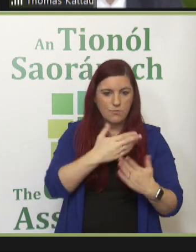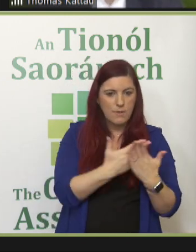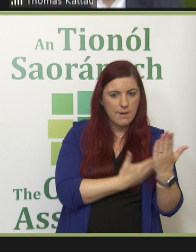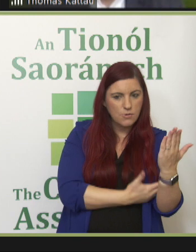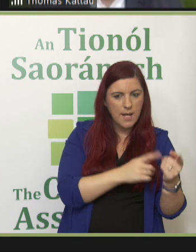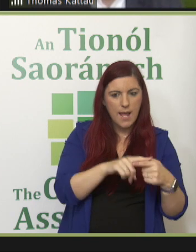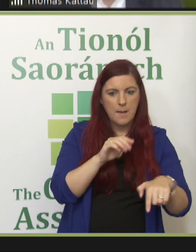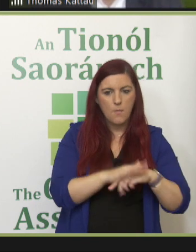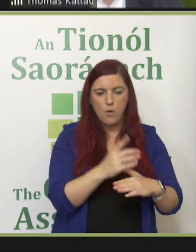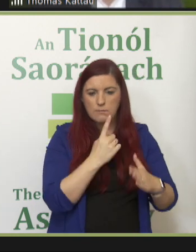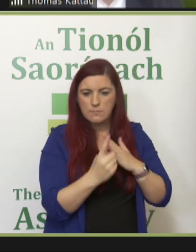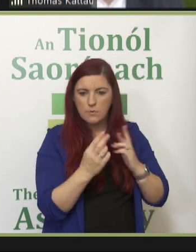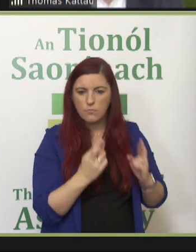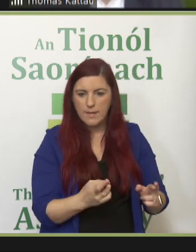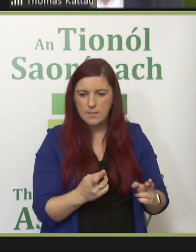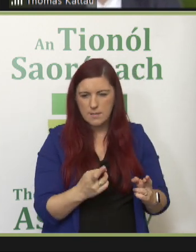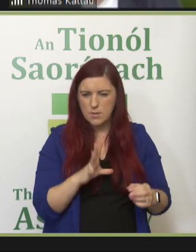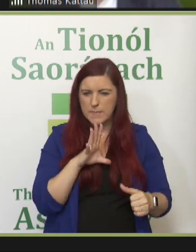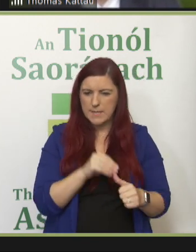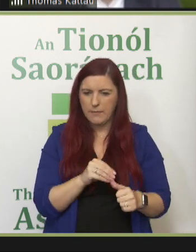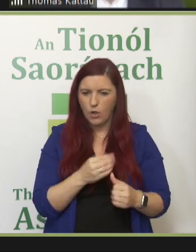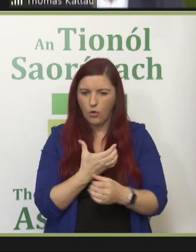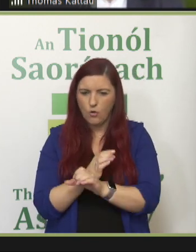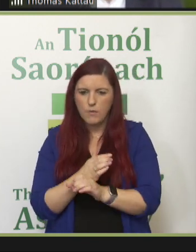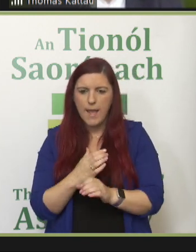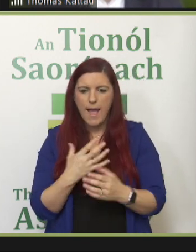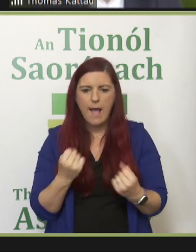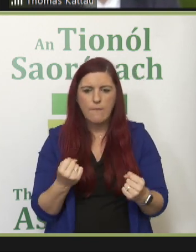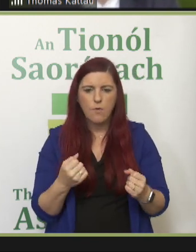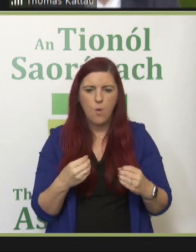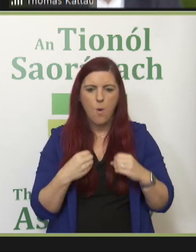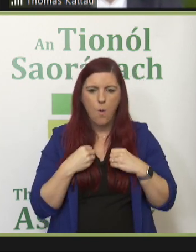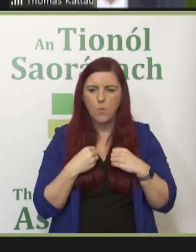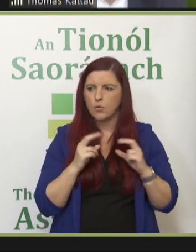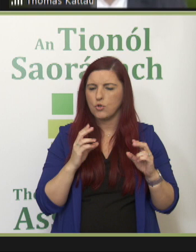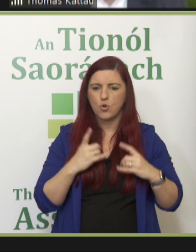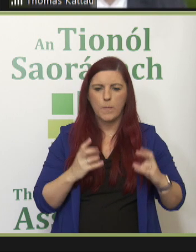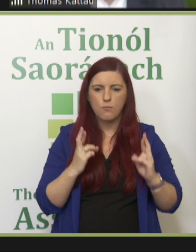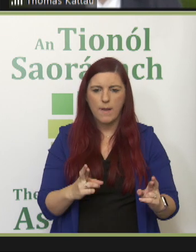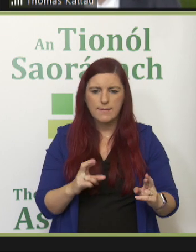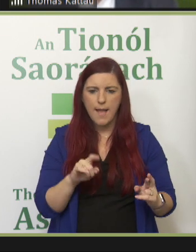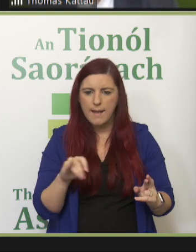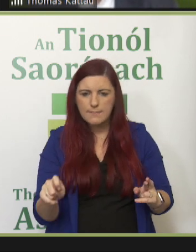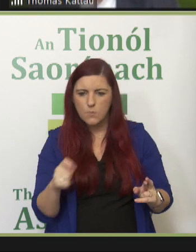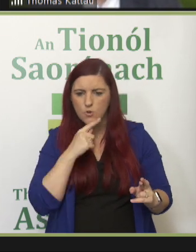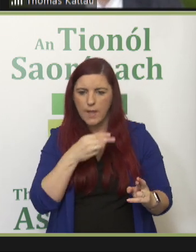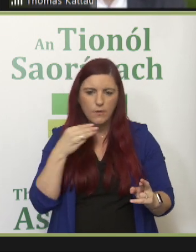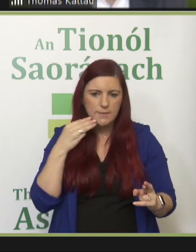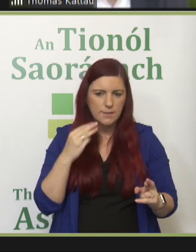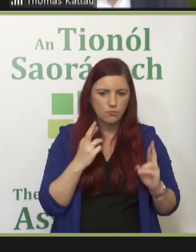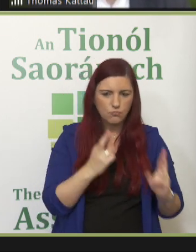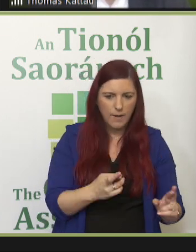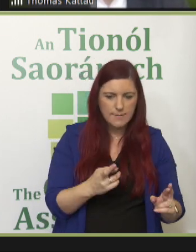more specified. You have certain countries who have human rights acts or Bill of Rights, which guarantee rights and